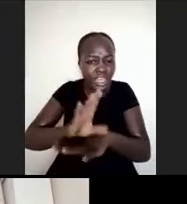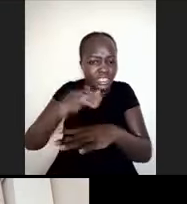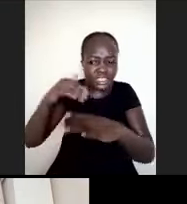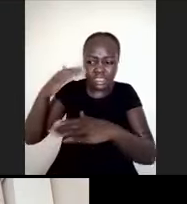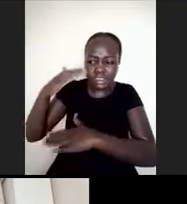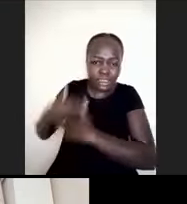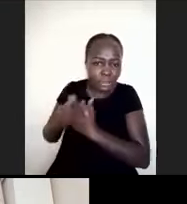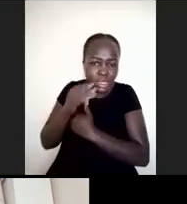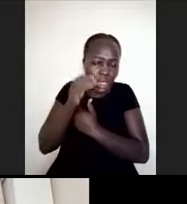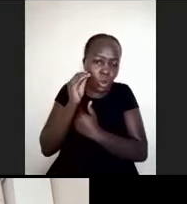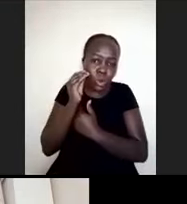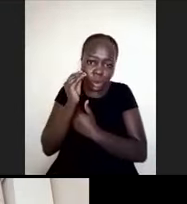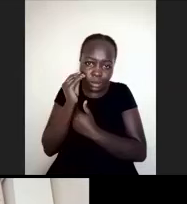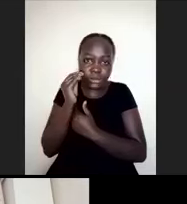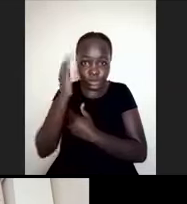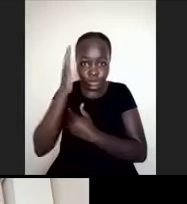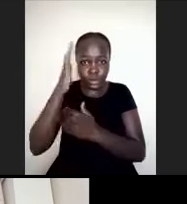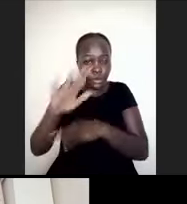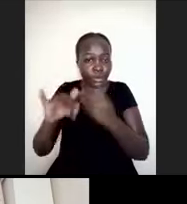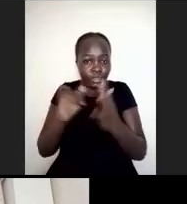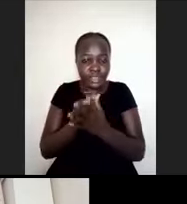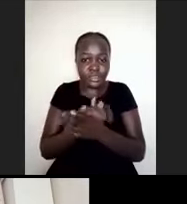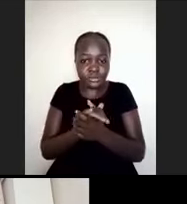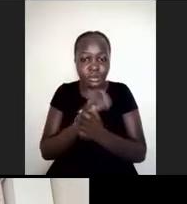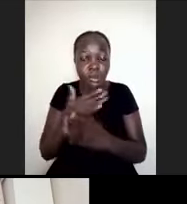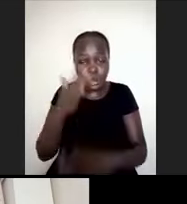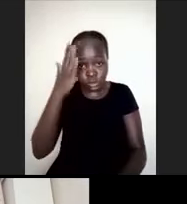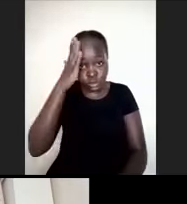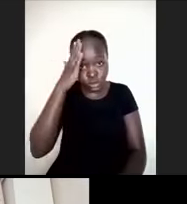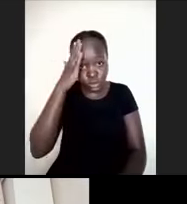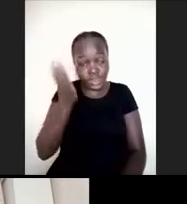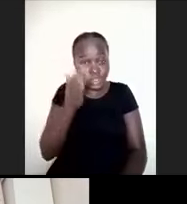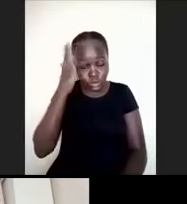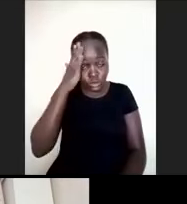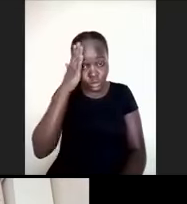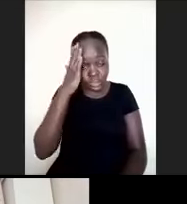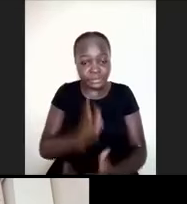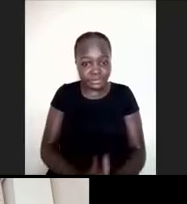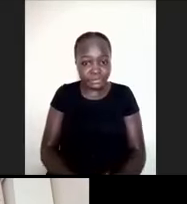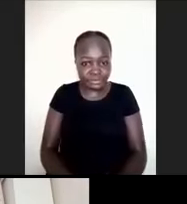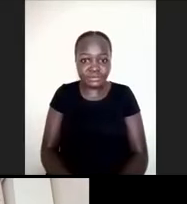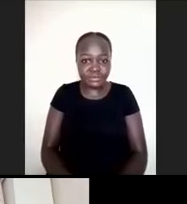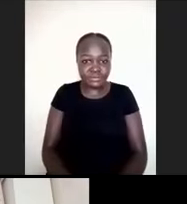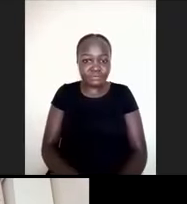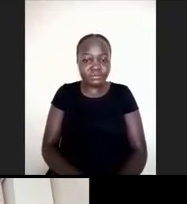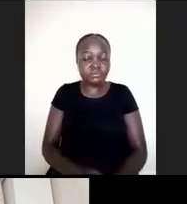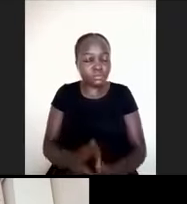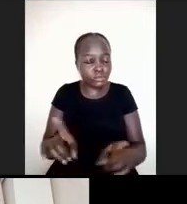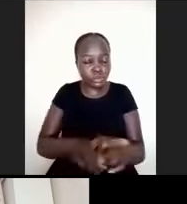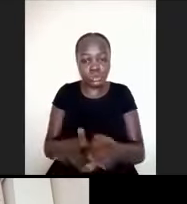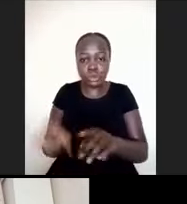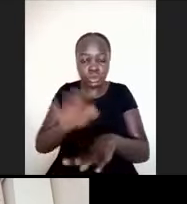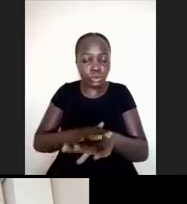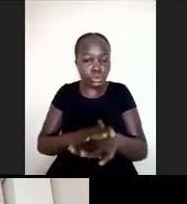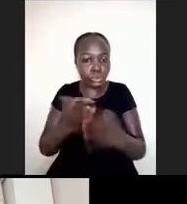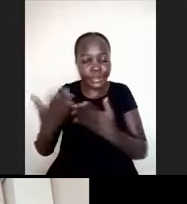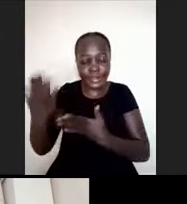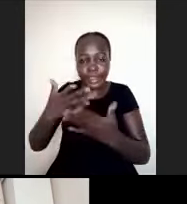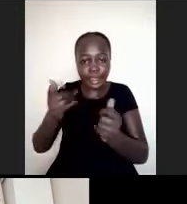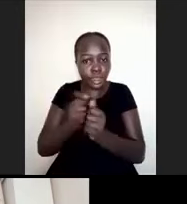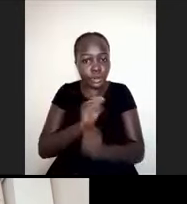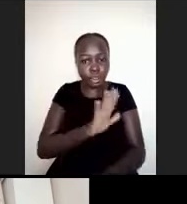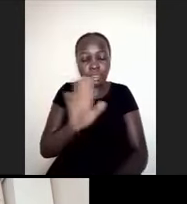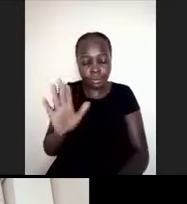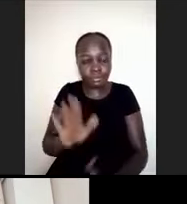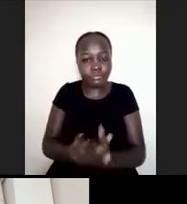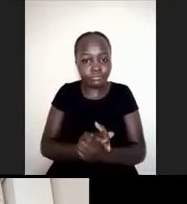know. So they want to know. They need to actually even interact with them. Many